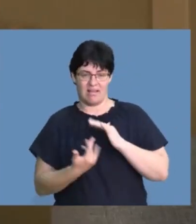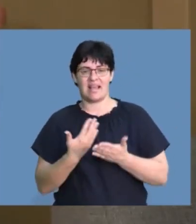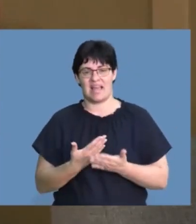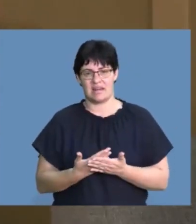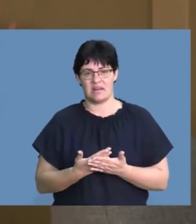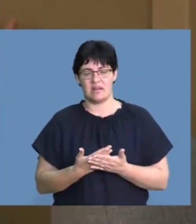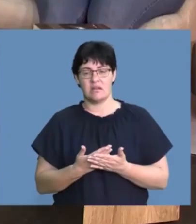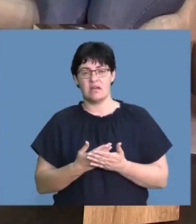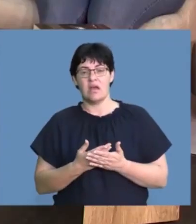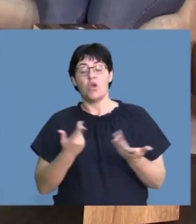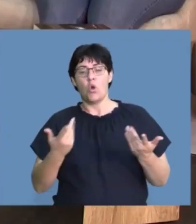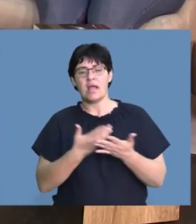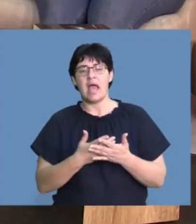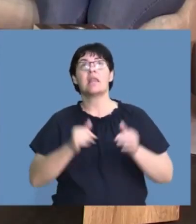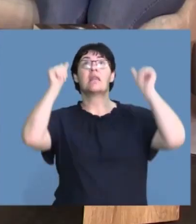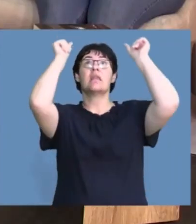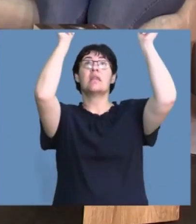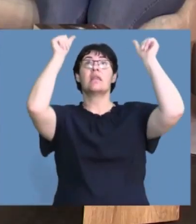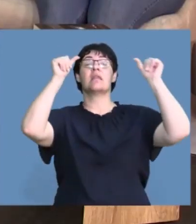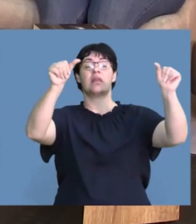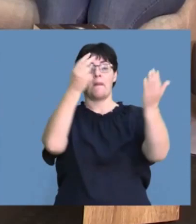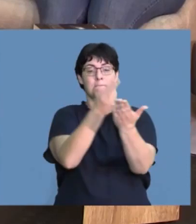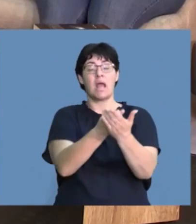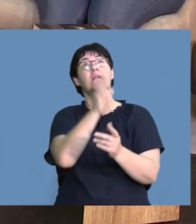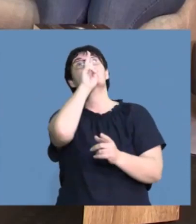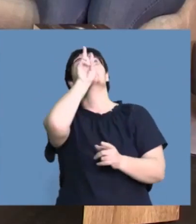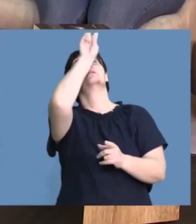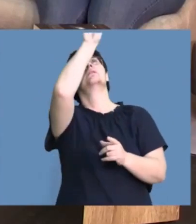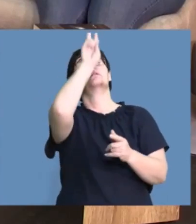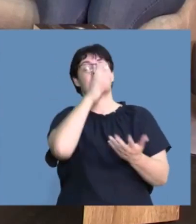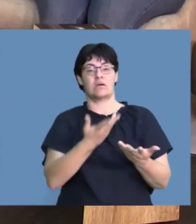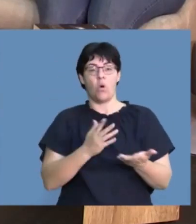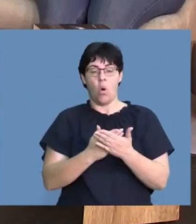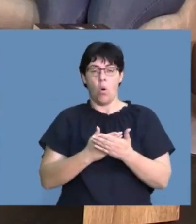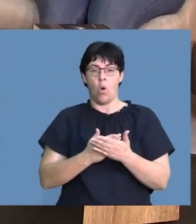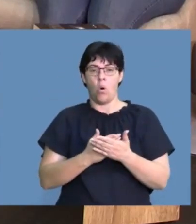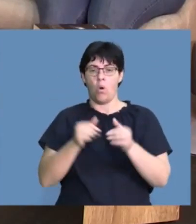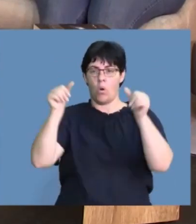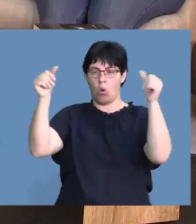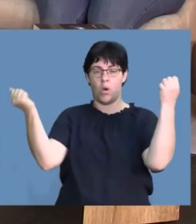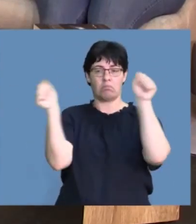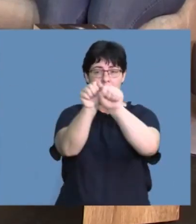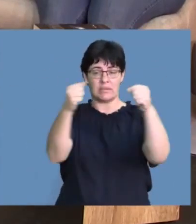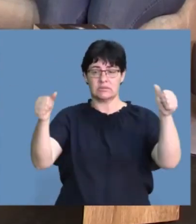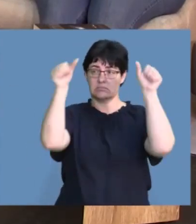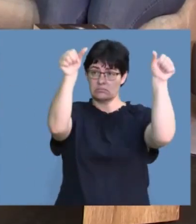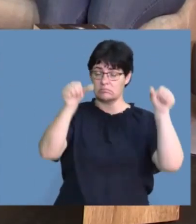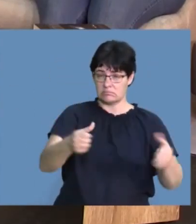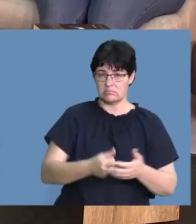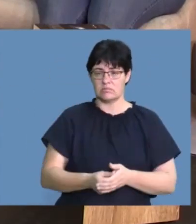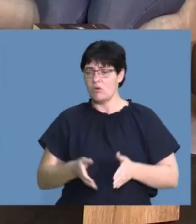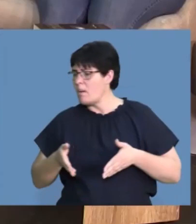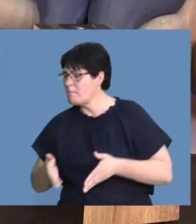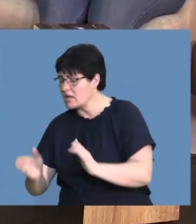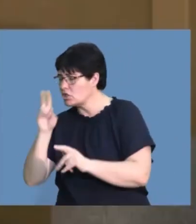you. Your vision board, you can stick up on your roof above your bed. You can stick it up on your cupboard, on your window, in